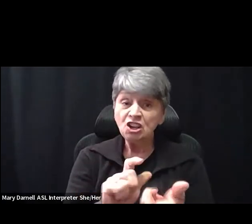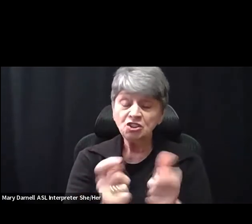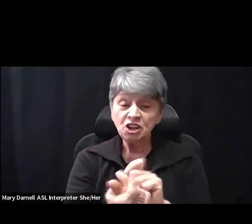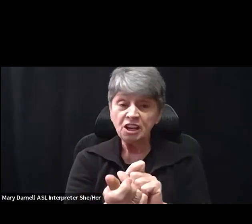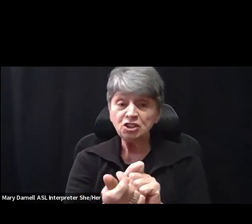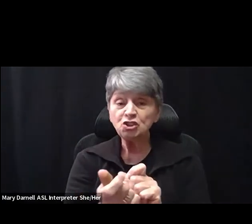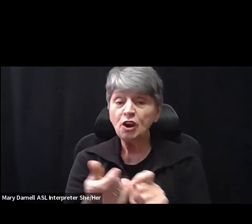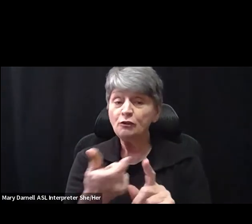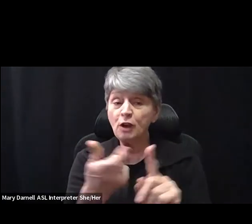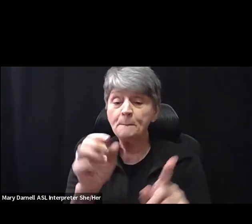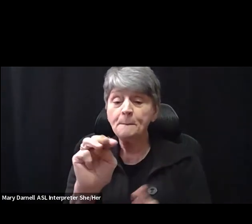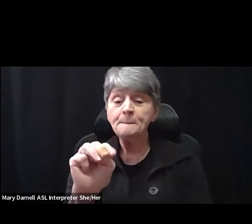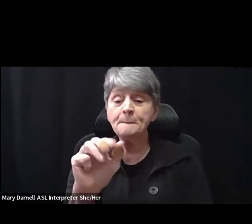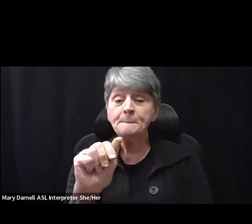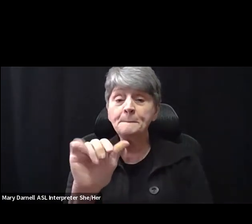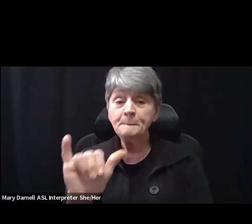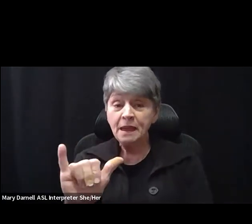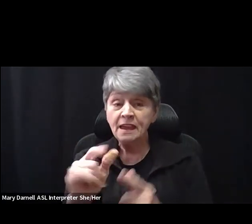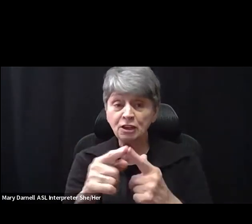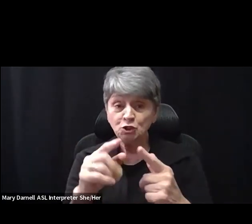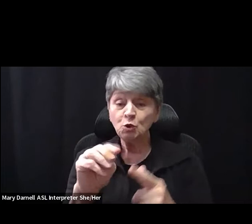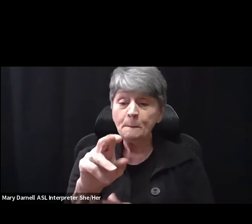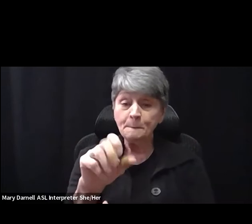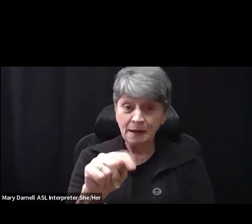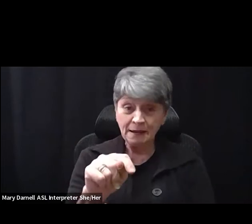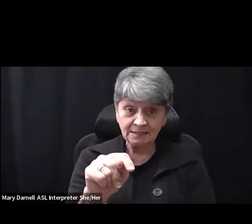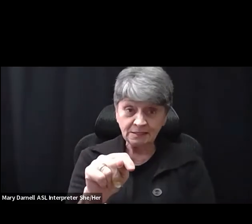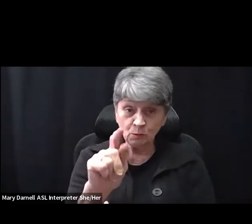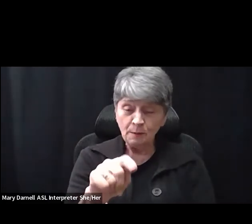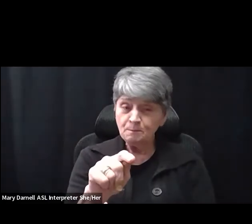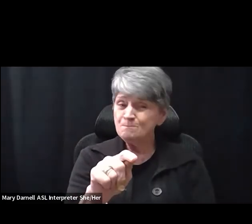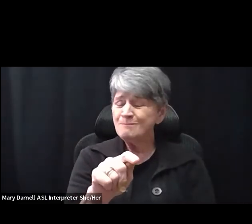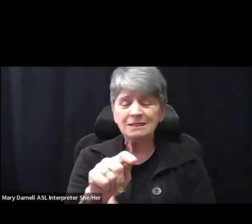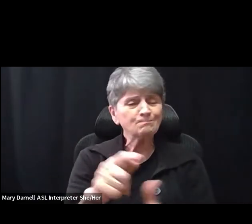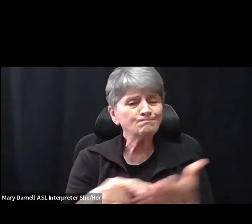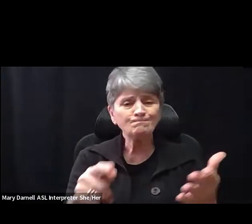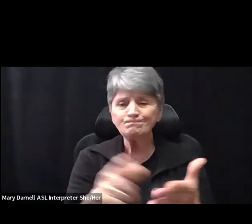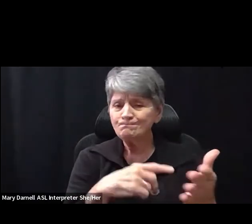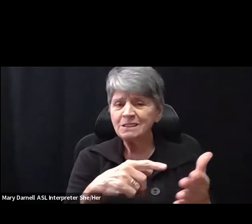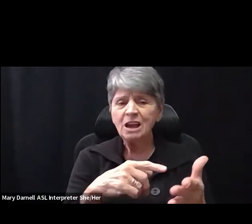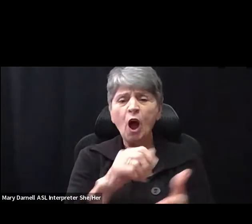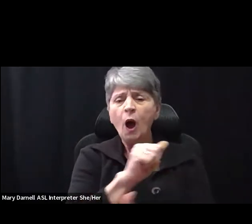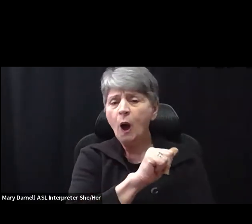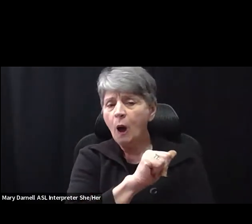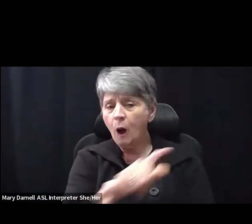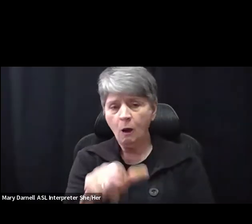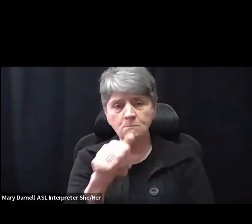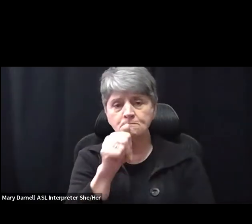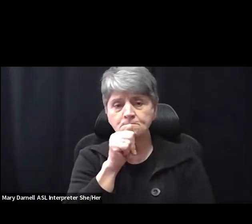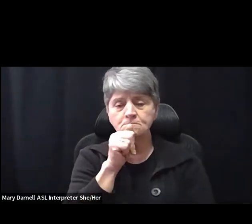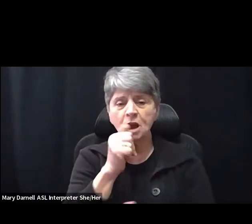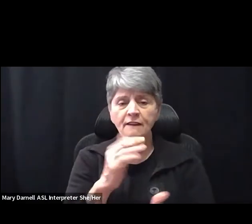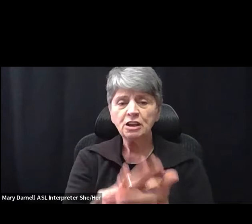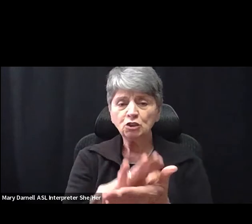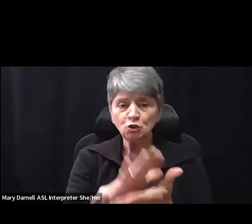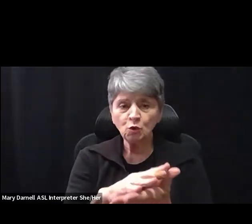we know that we have to oppose all private school vouchers. They take critical funds away from public schools. And if you go